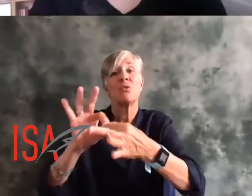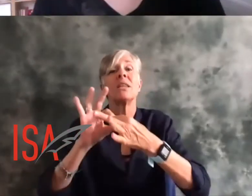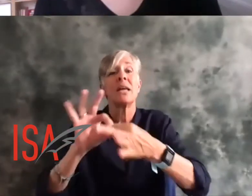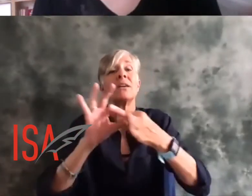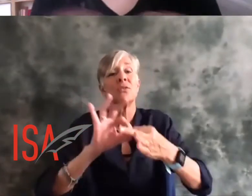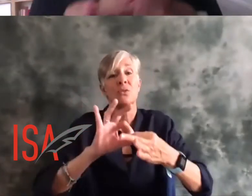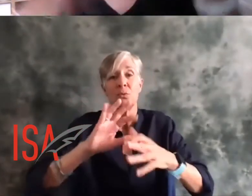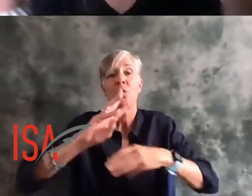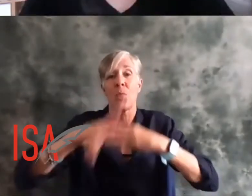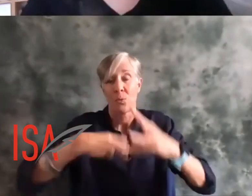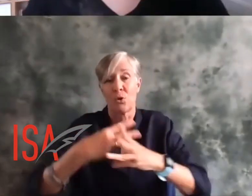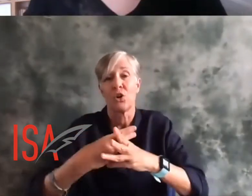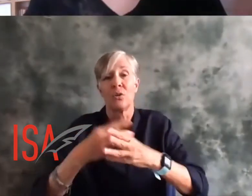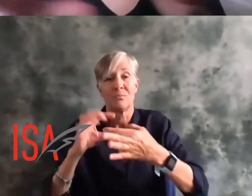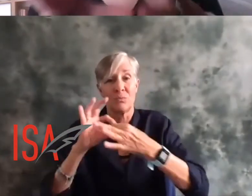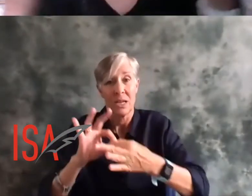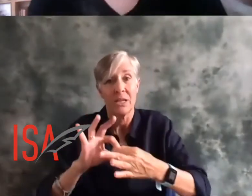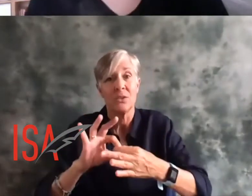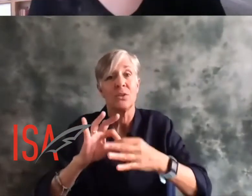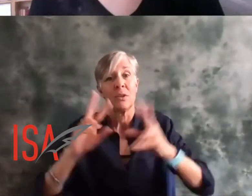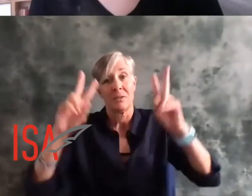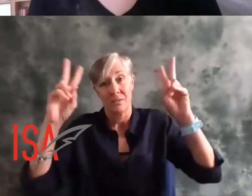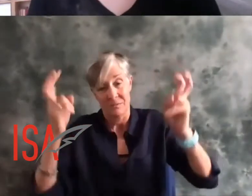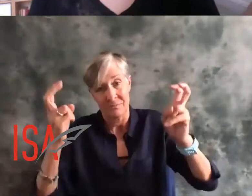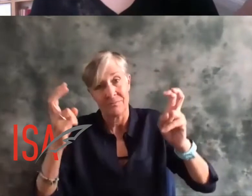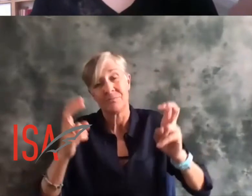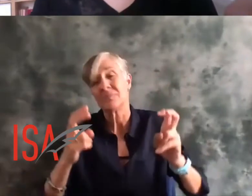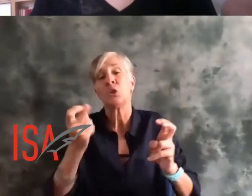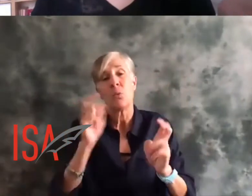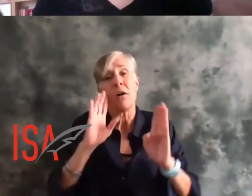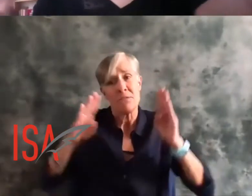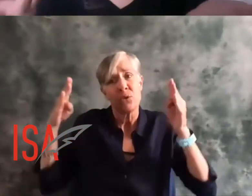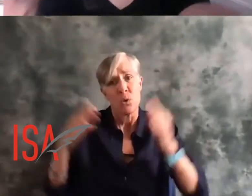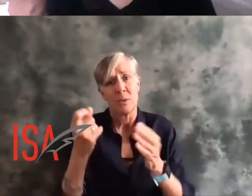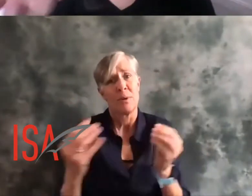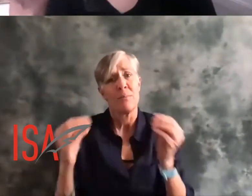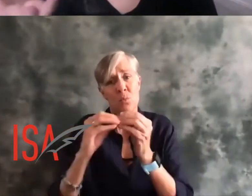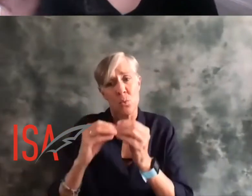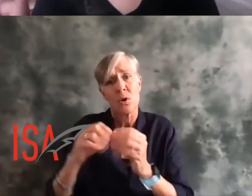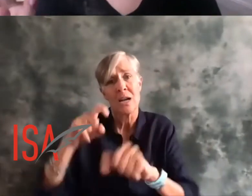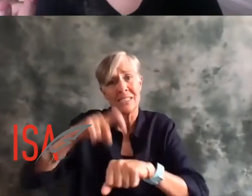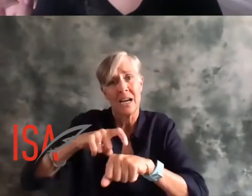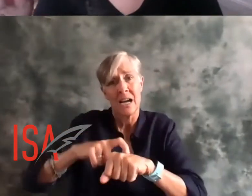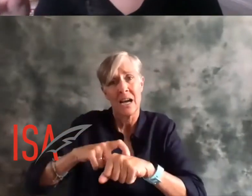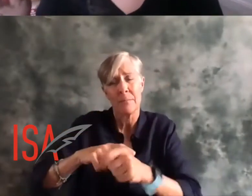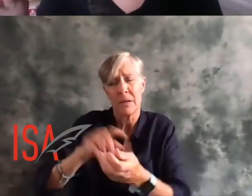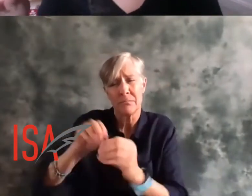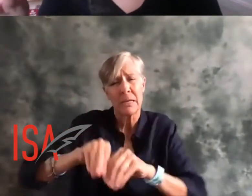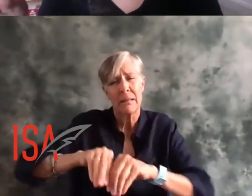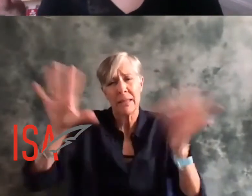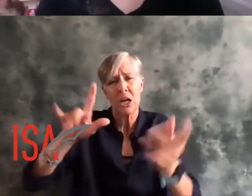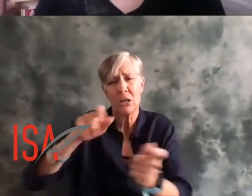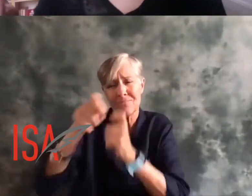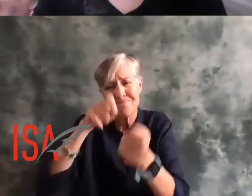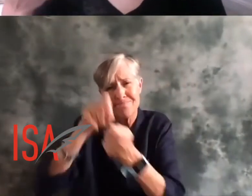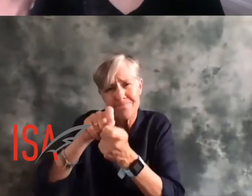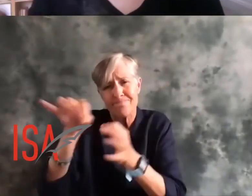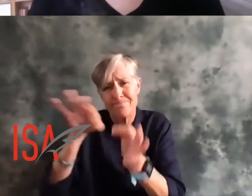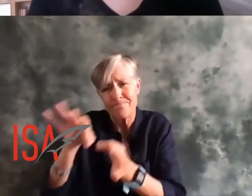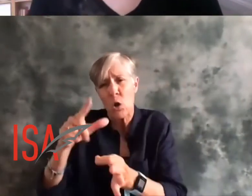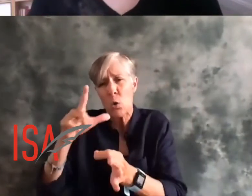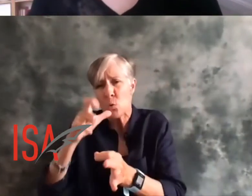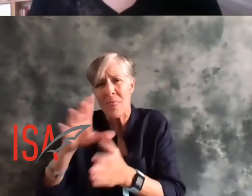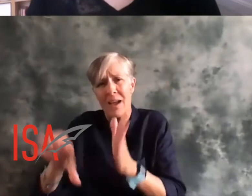or the plot of the story, or so you're going to spend a little more time being clear about who that main character is in the introduction. If